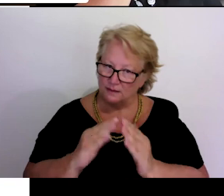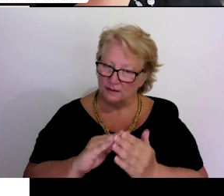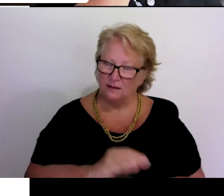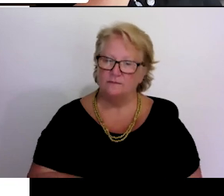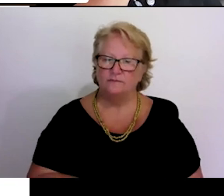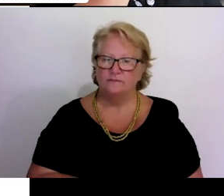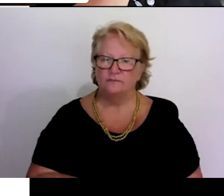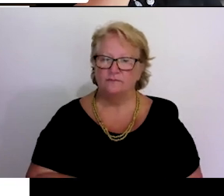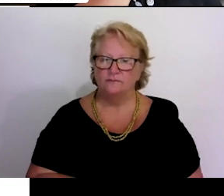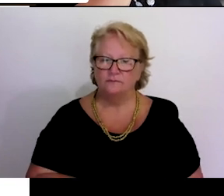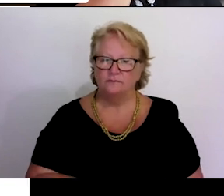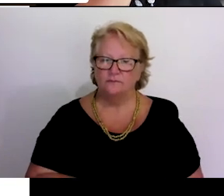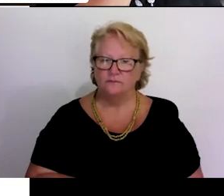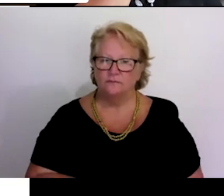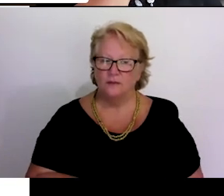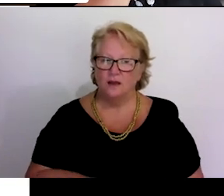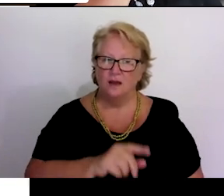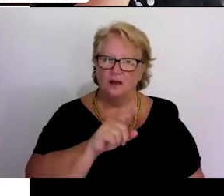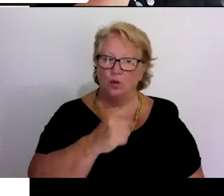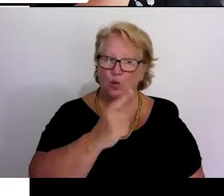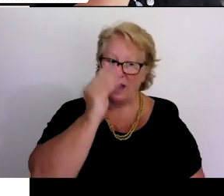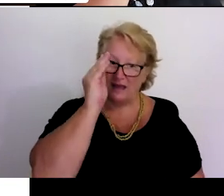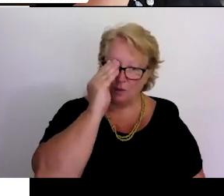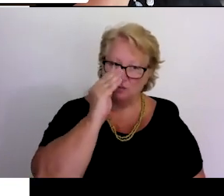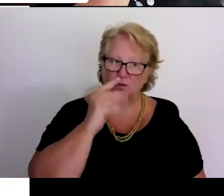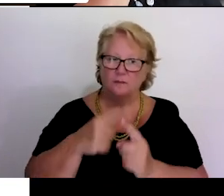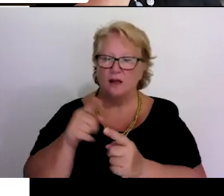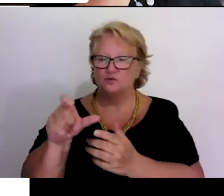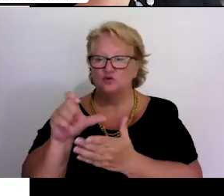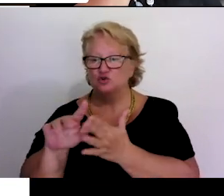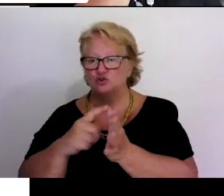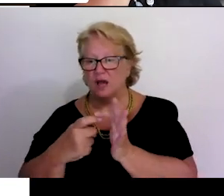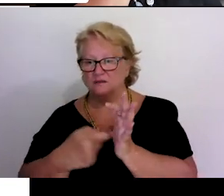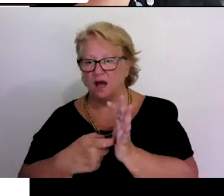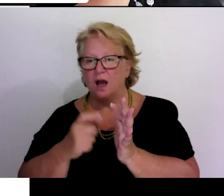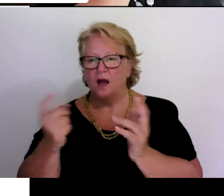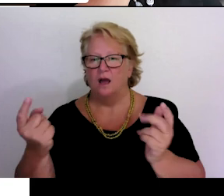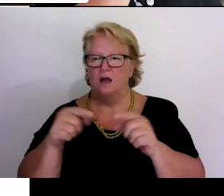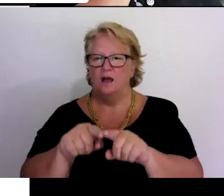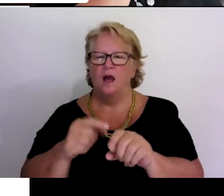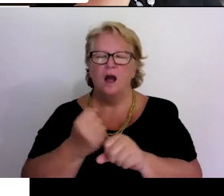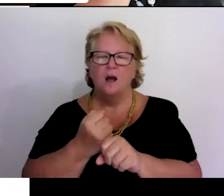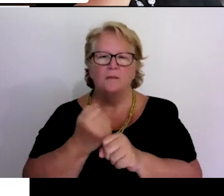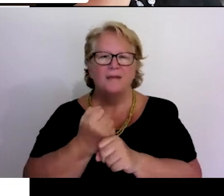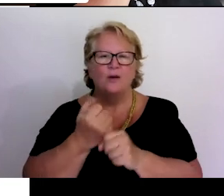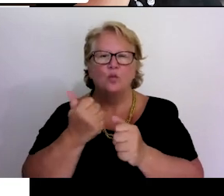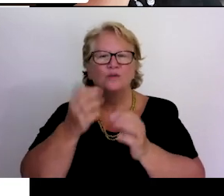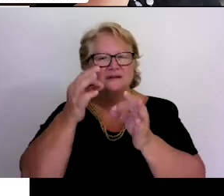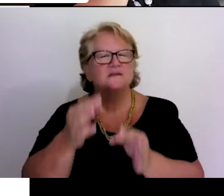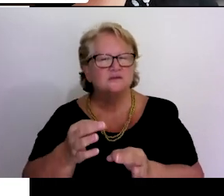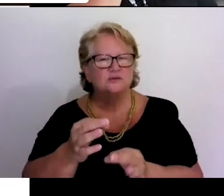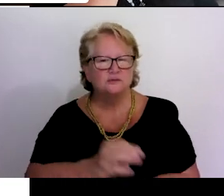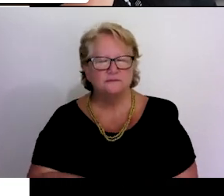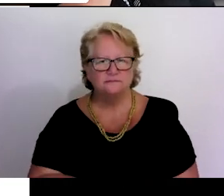And between the people on the council and the Charter, it'll help people make good decisions about the data asset. And it